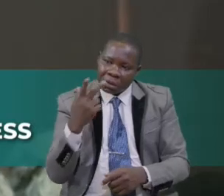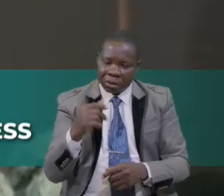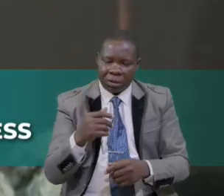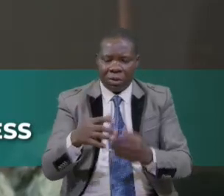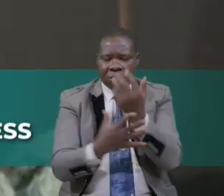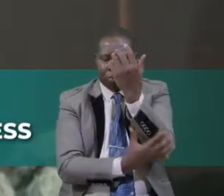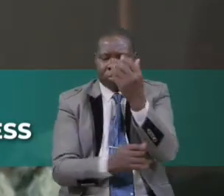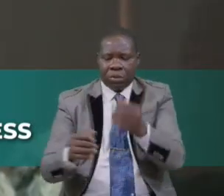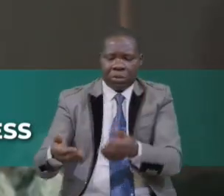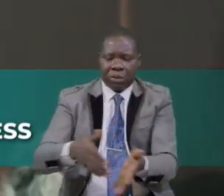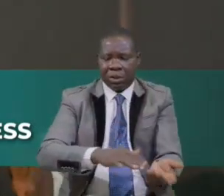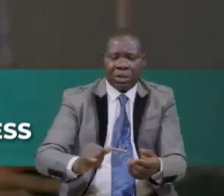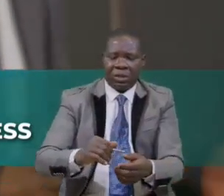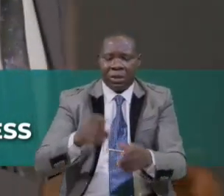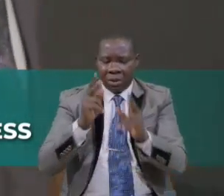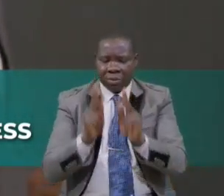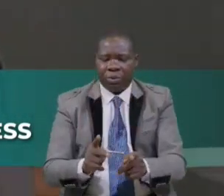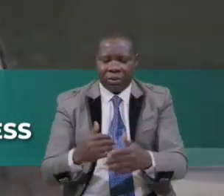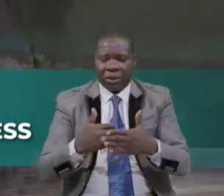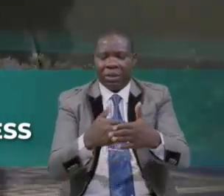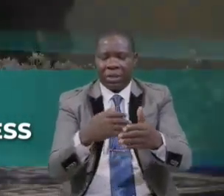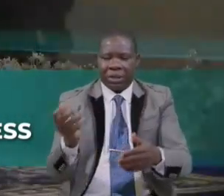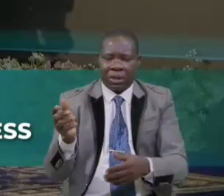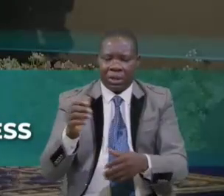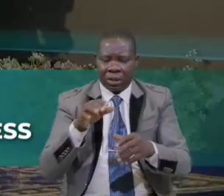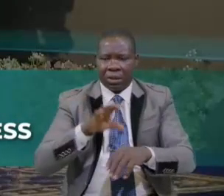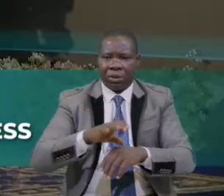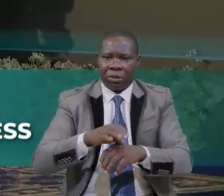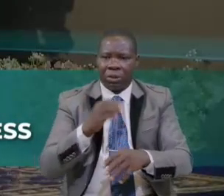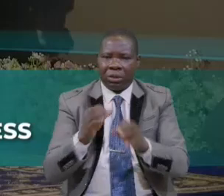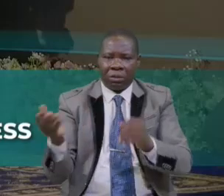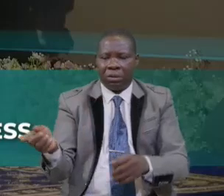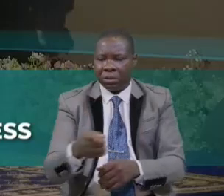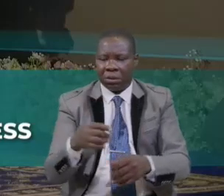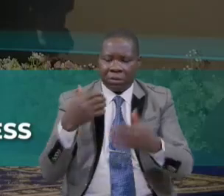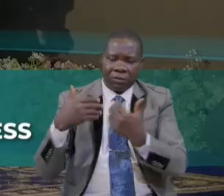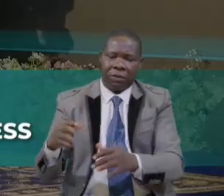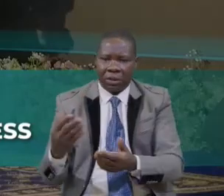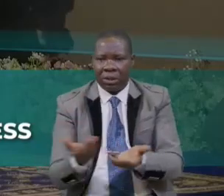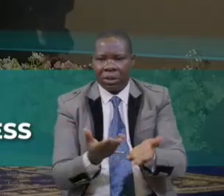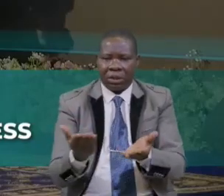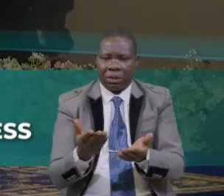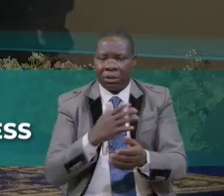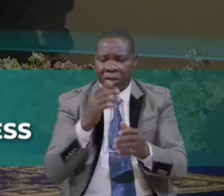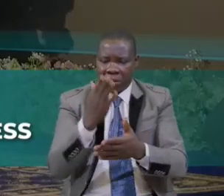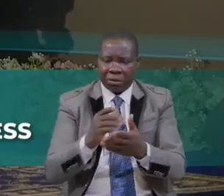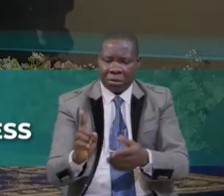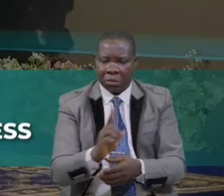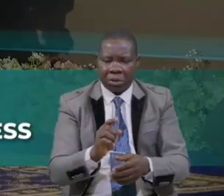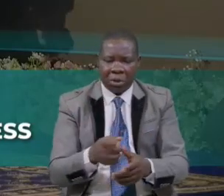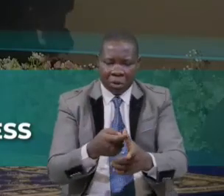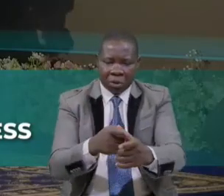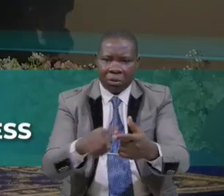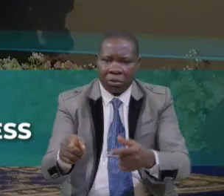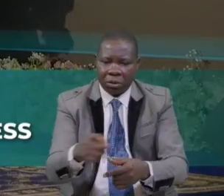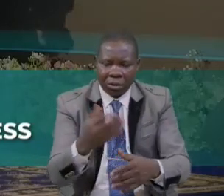church building. And if they finish the service and somebody runs to them, somebody wants to see you.